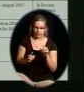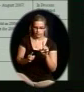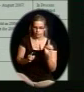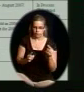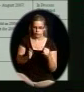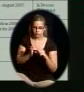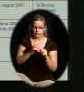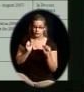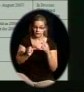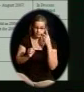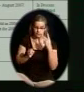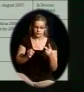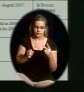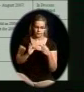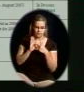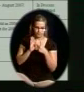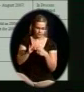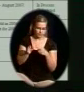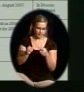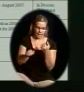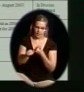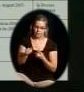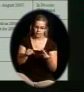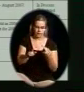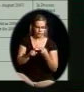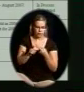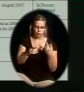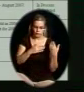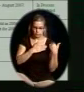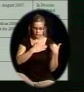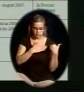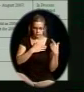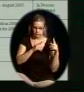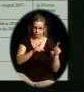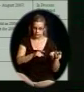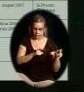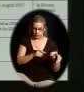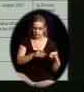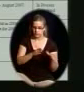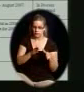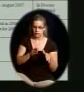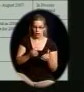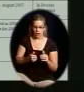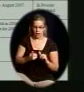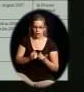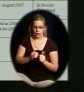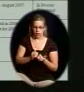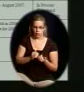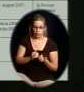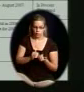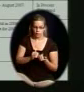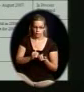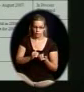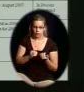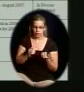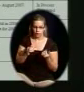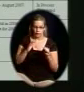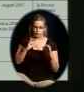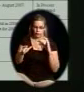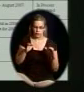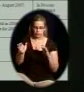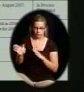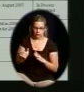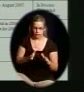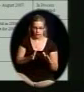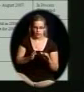see some of the highlights there, everything from the responsibility of the test, how the communication plan is laid out, that the